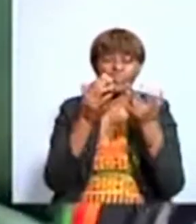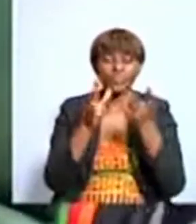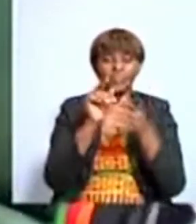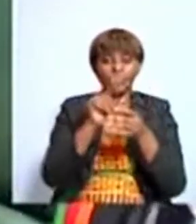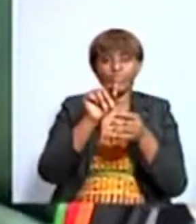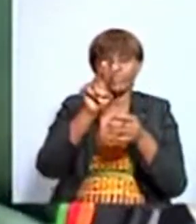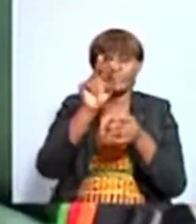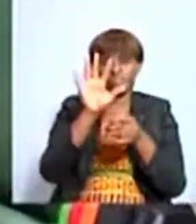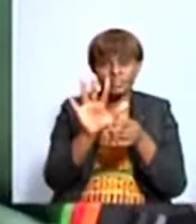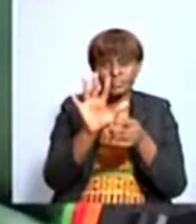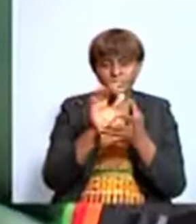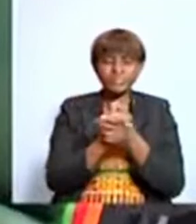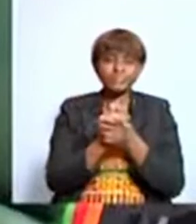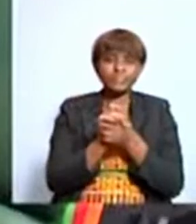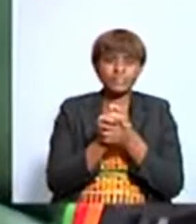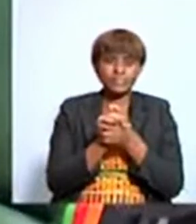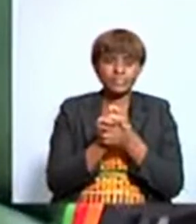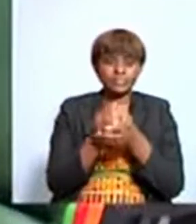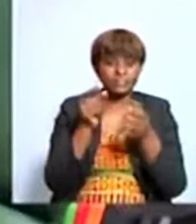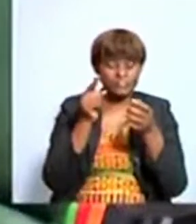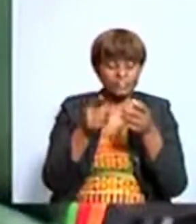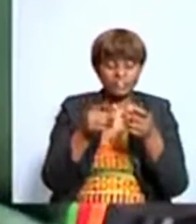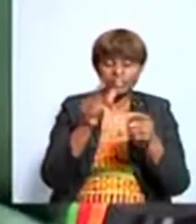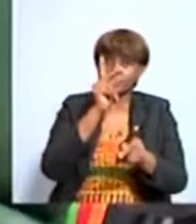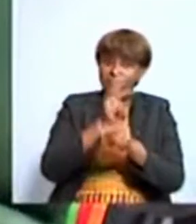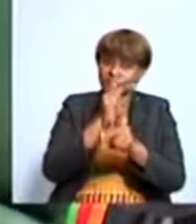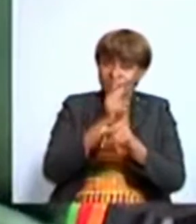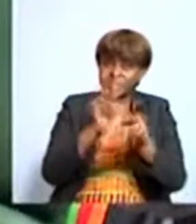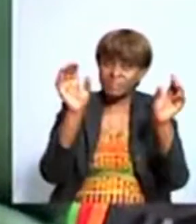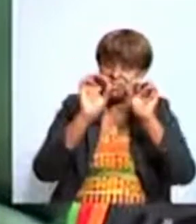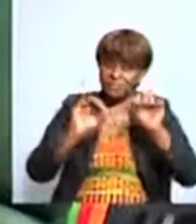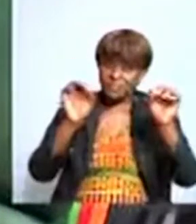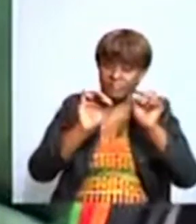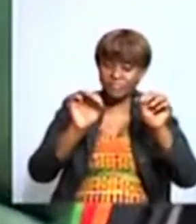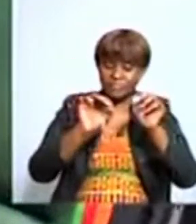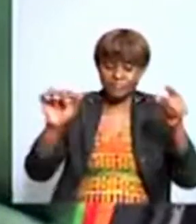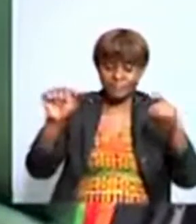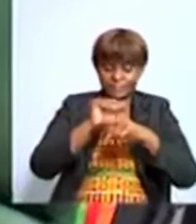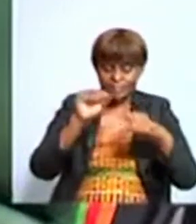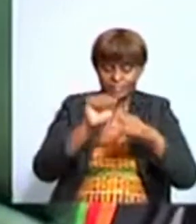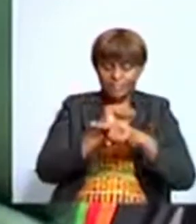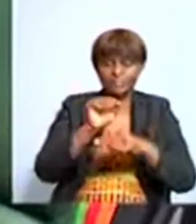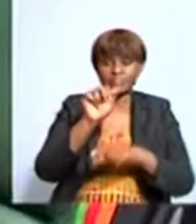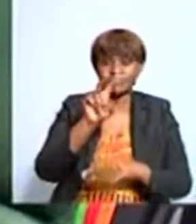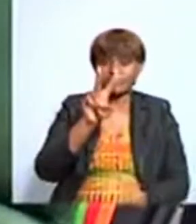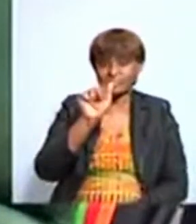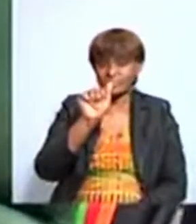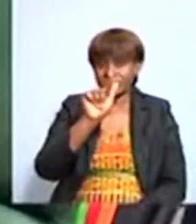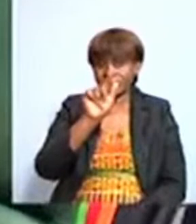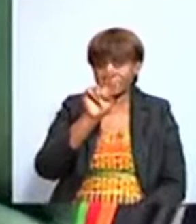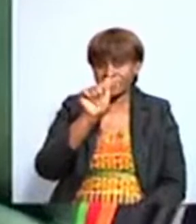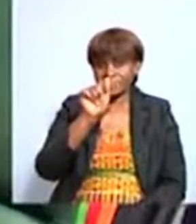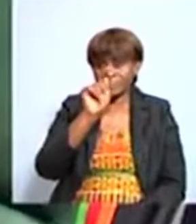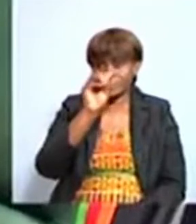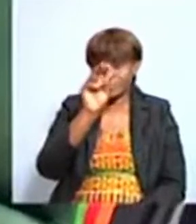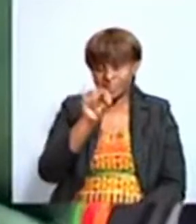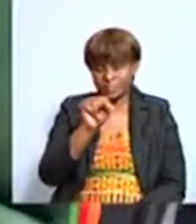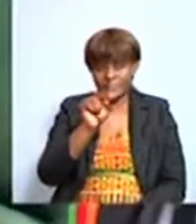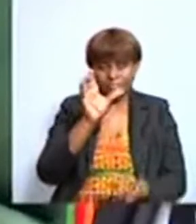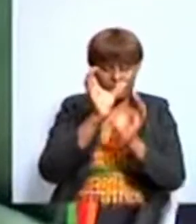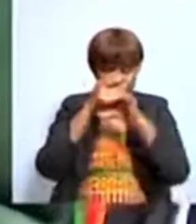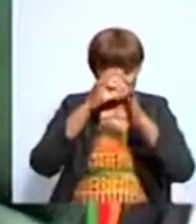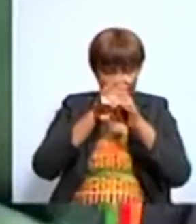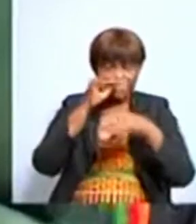Clause 25, maintenance of non-practicing valuation surveyors on